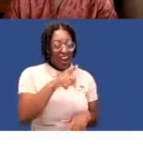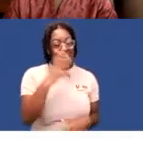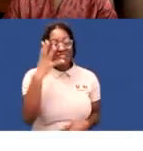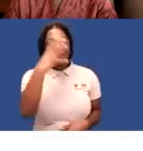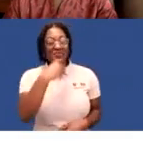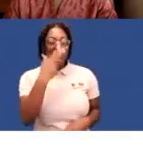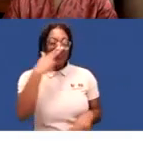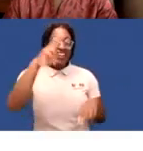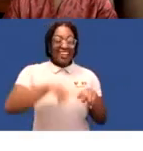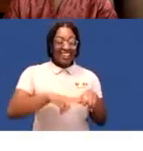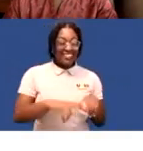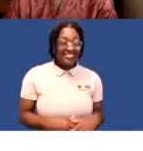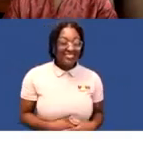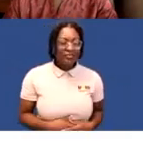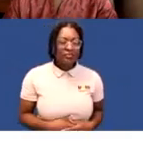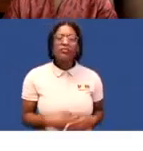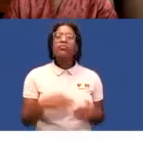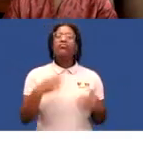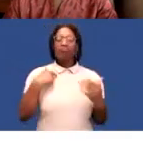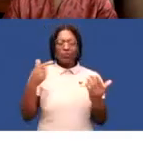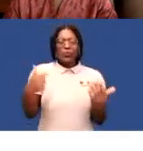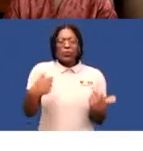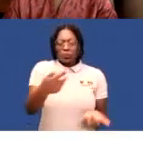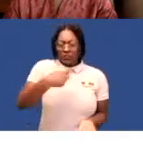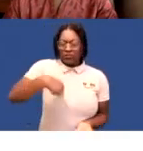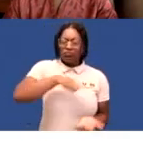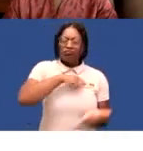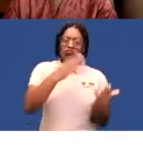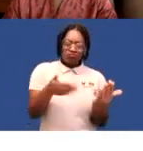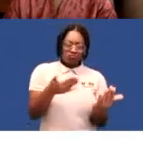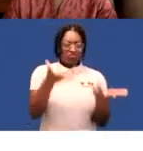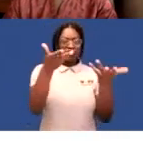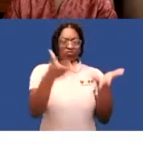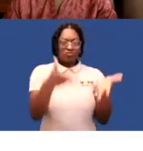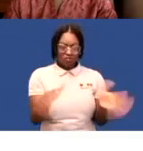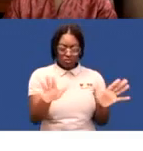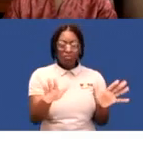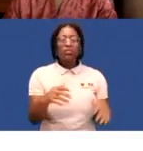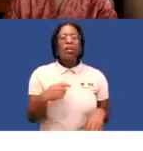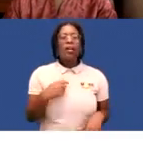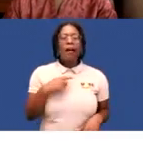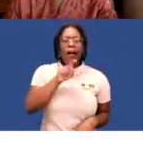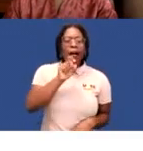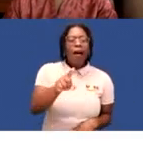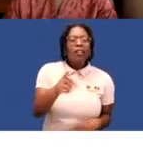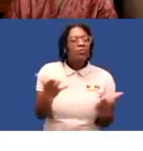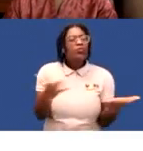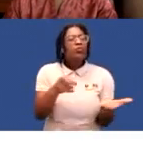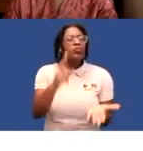Black. I noticed a Black bird. I noticed beautiful. The horse was Black. I noticed